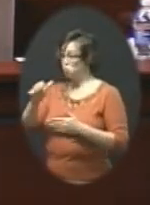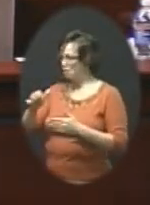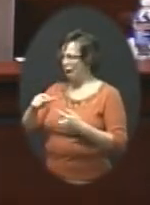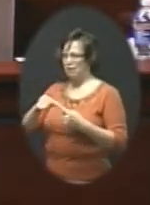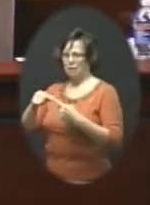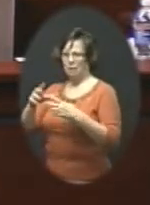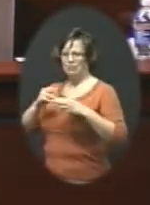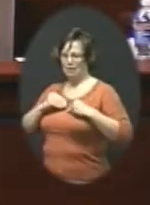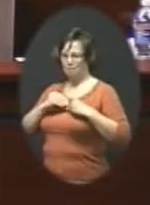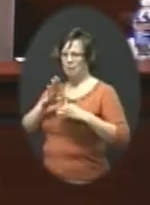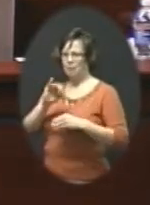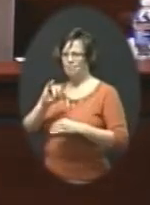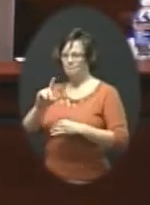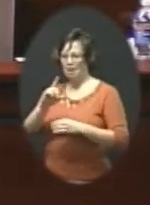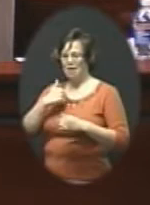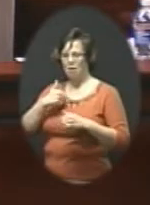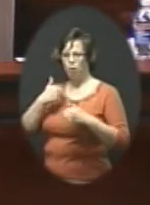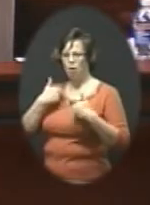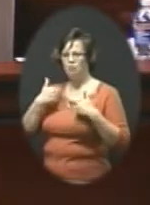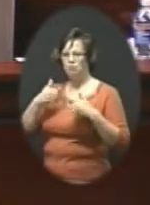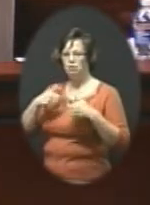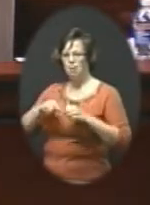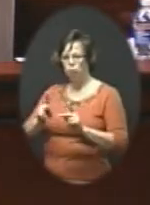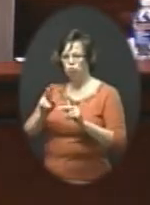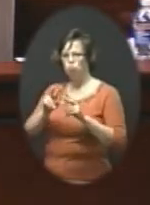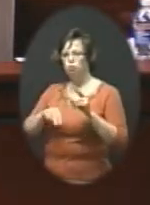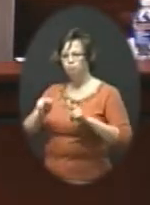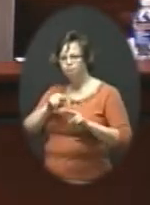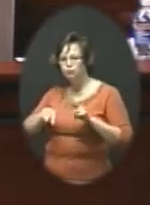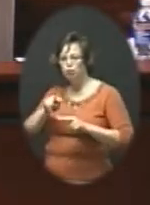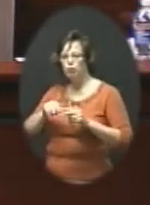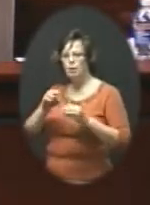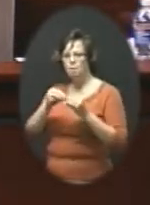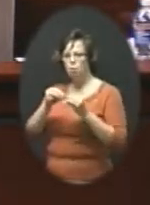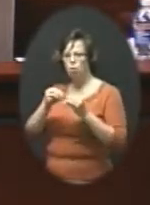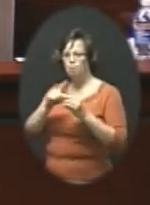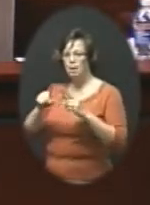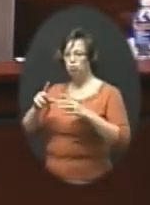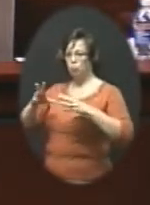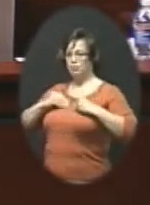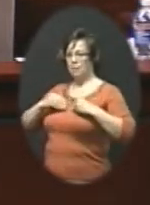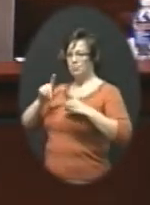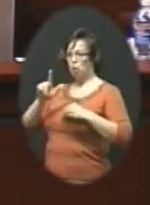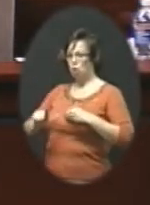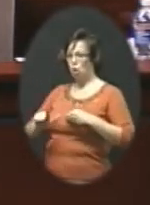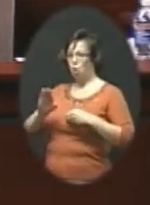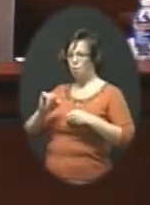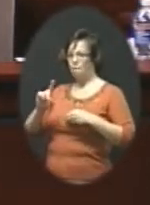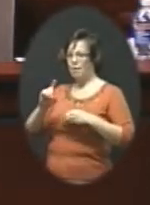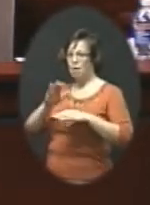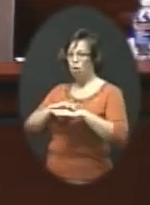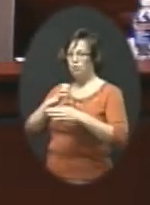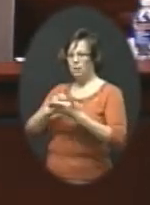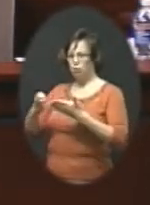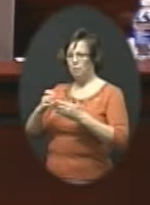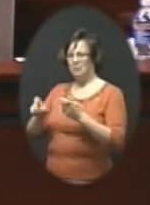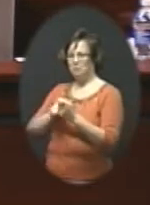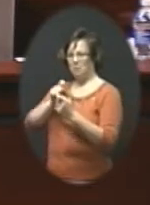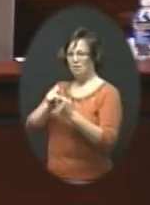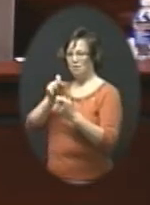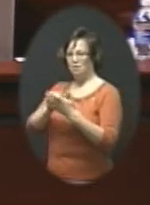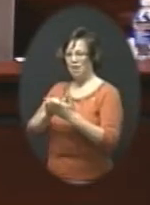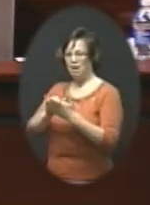accept the alternate bid after having a chance to vet that out a little bit more, but to accept the low bid on the equipment that was specified. So that would